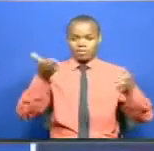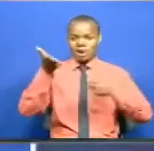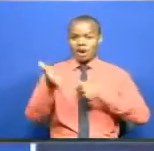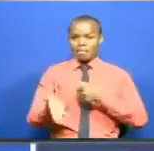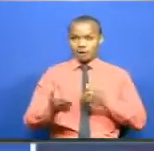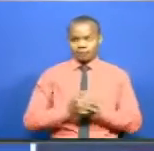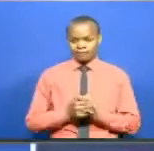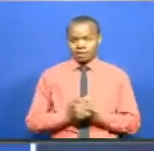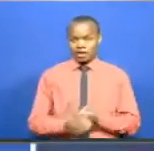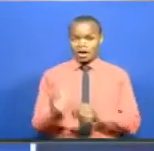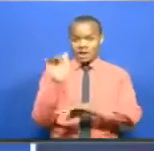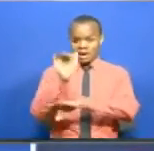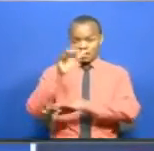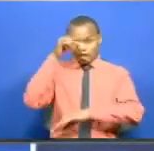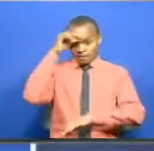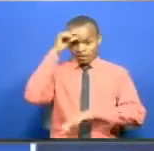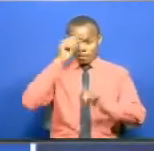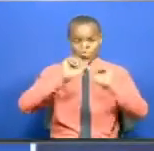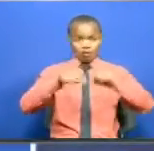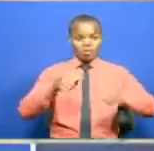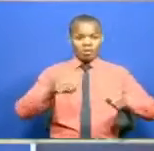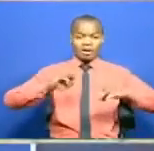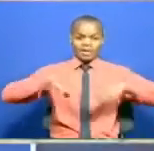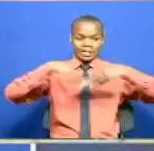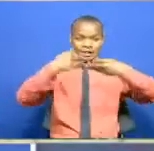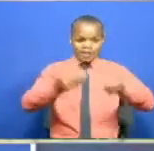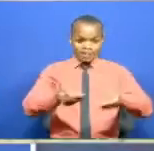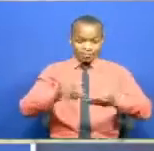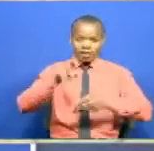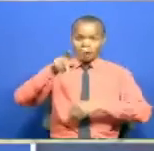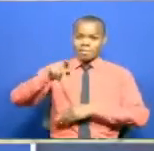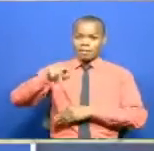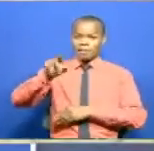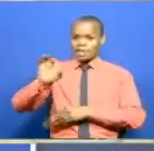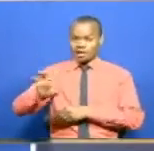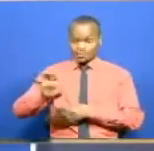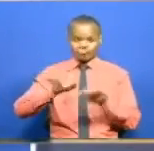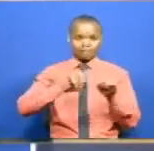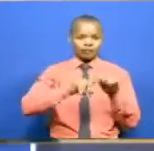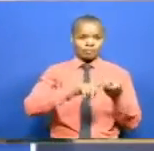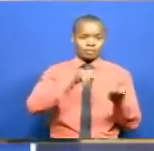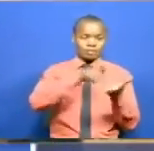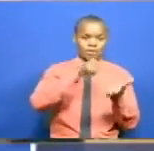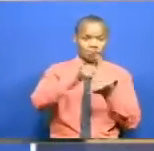called on the government to provide personal protective equipment as well as pay the medics their allowances.